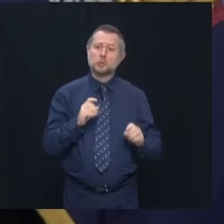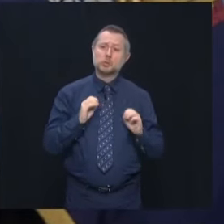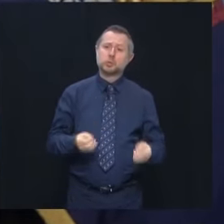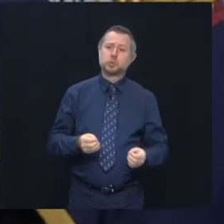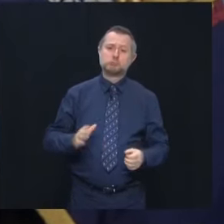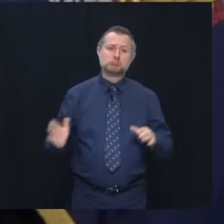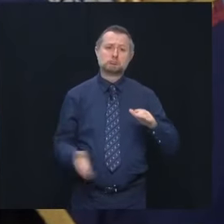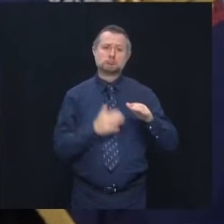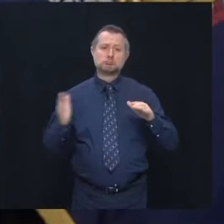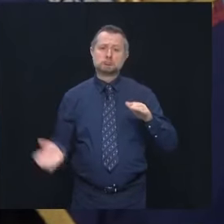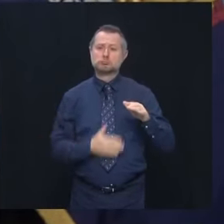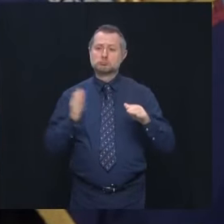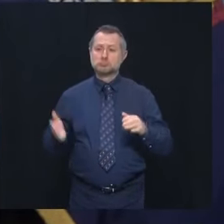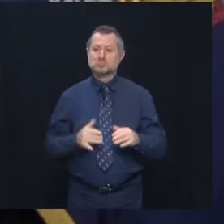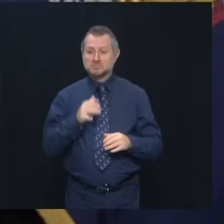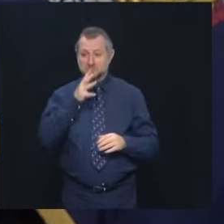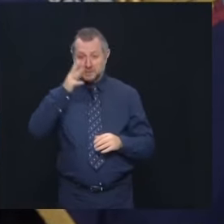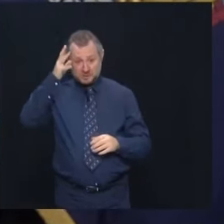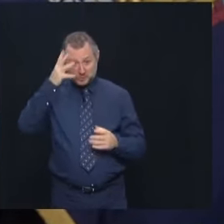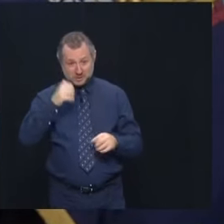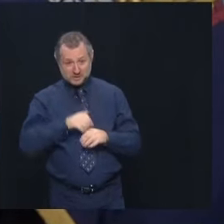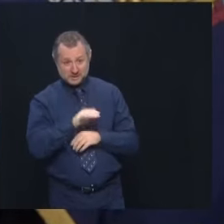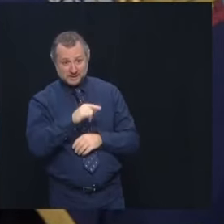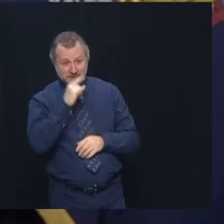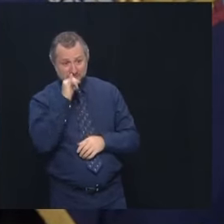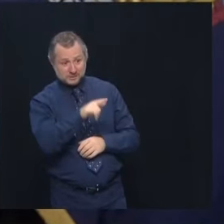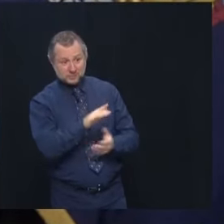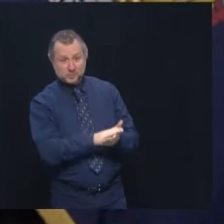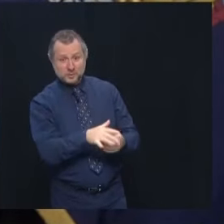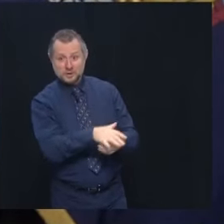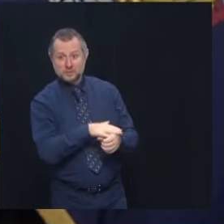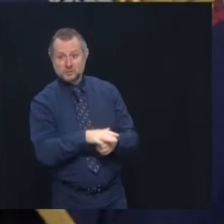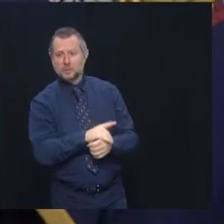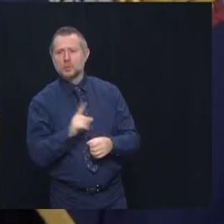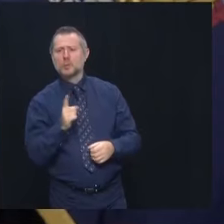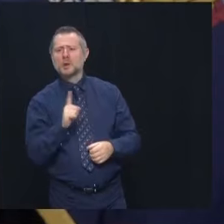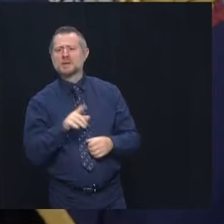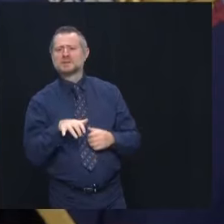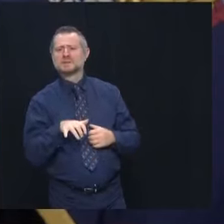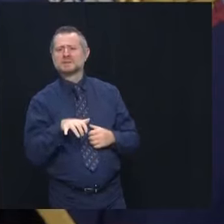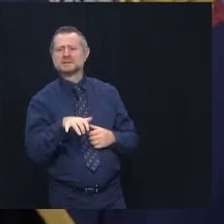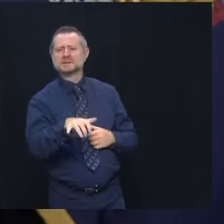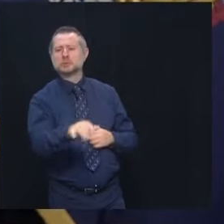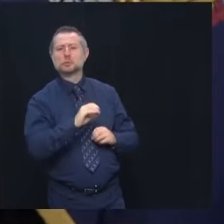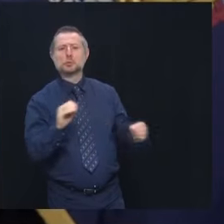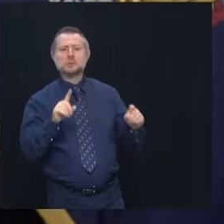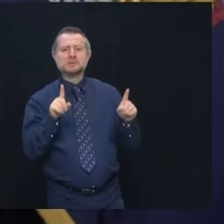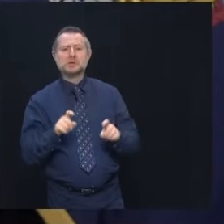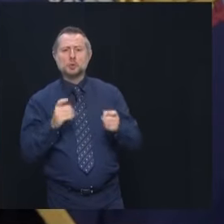send children into a school in a hotspot zip code when you know that you